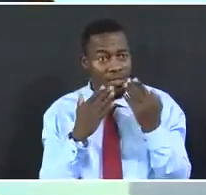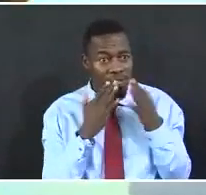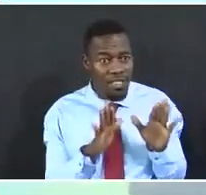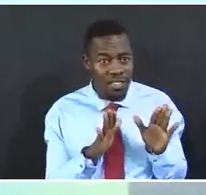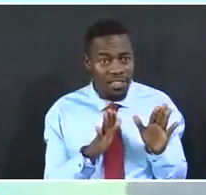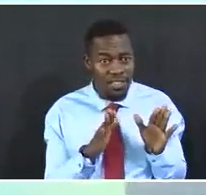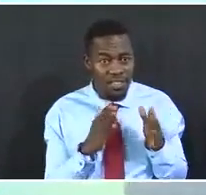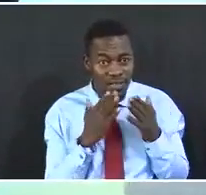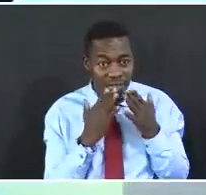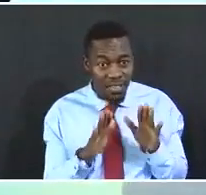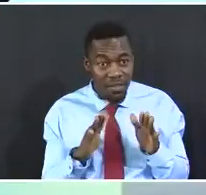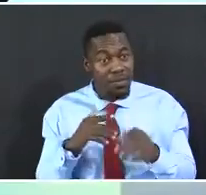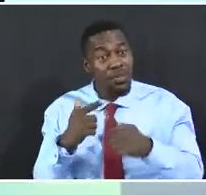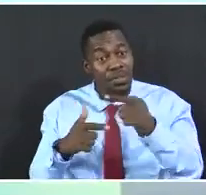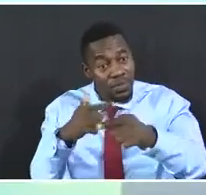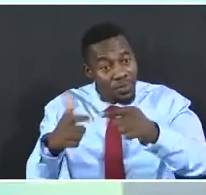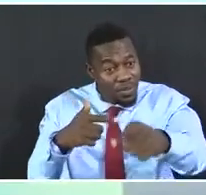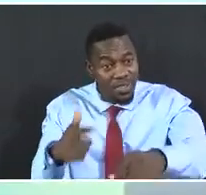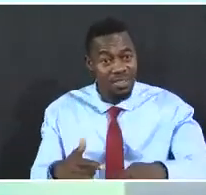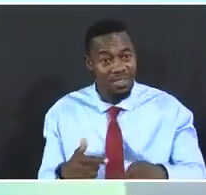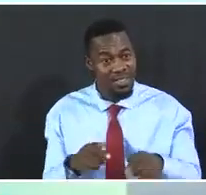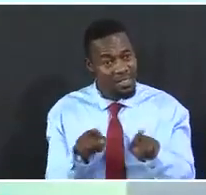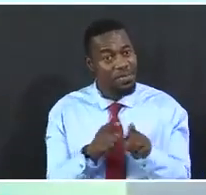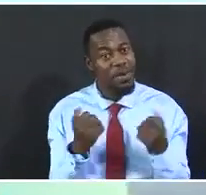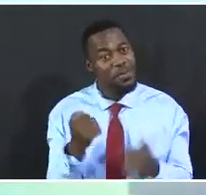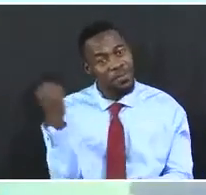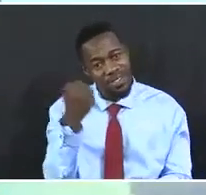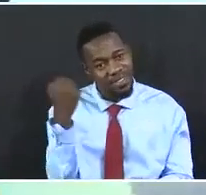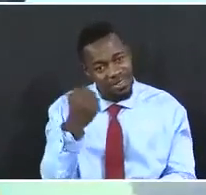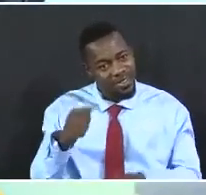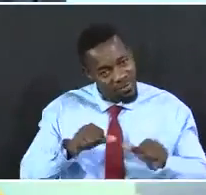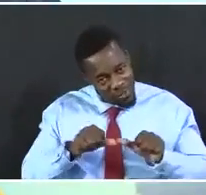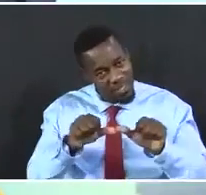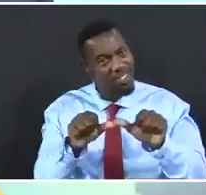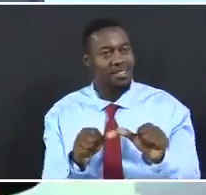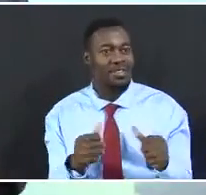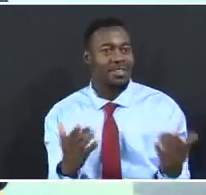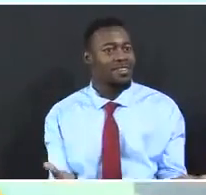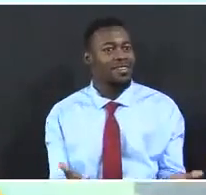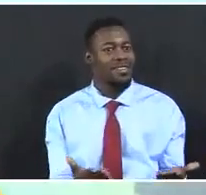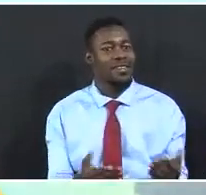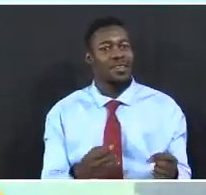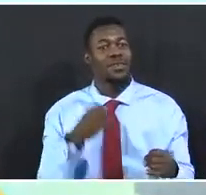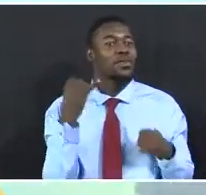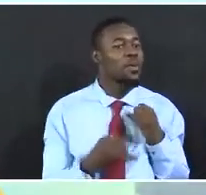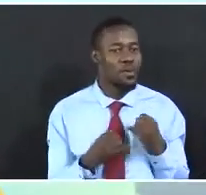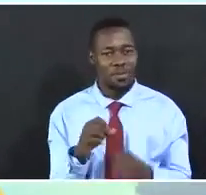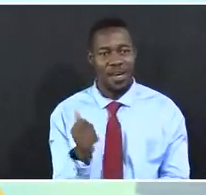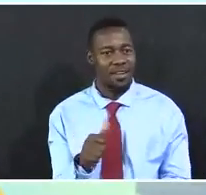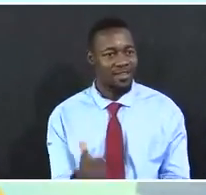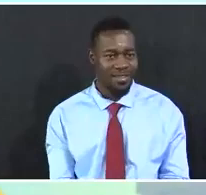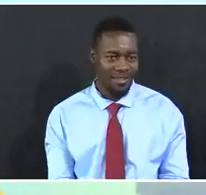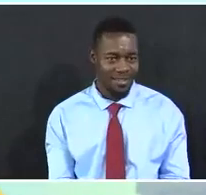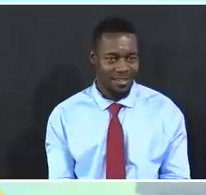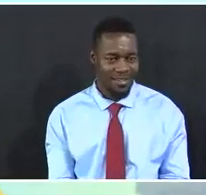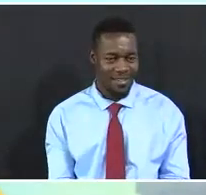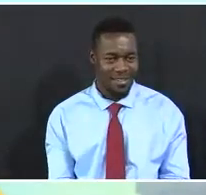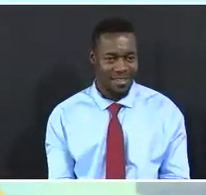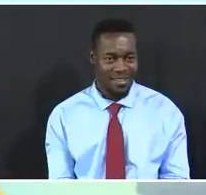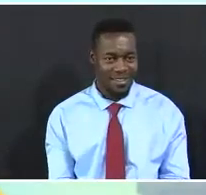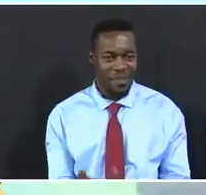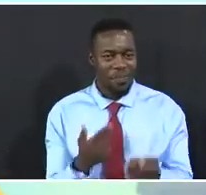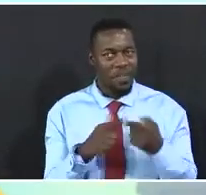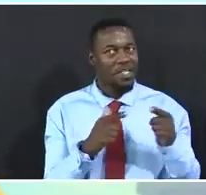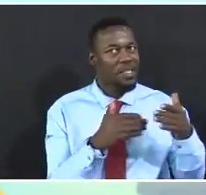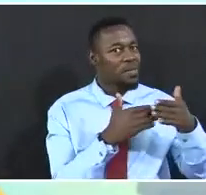like it's been a continuous thing up to now. But if you remember, we used to hear phrases